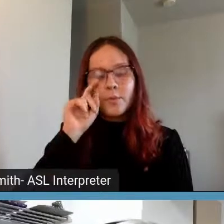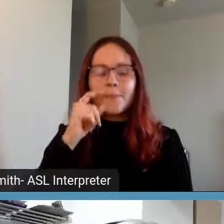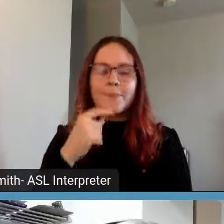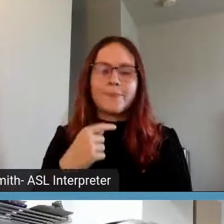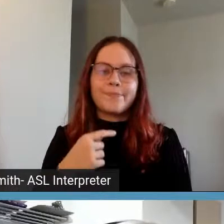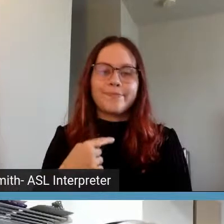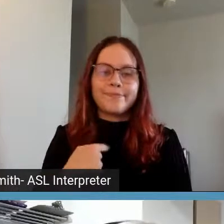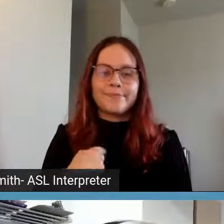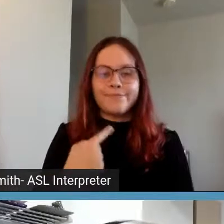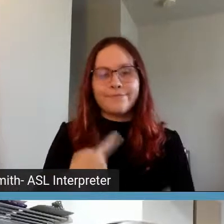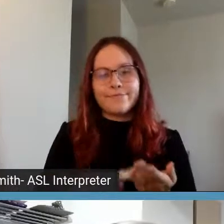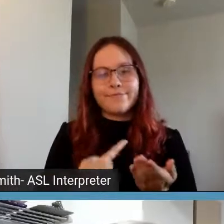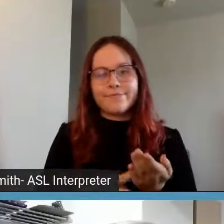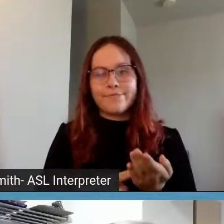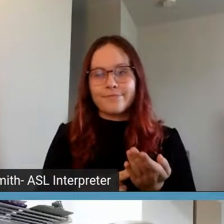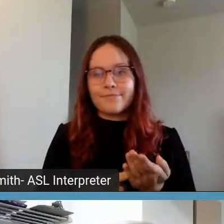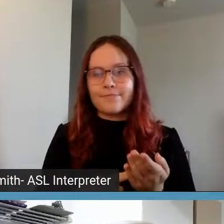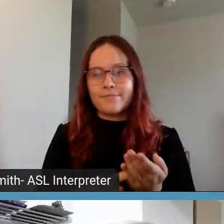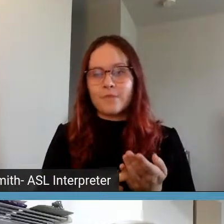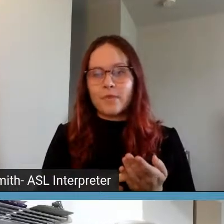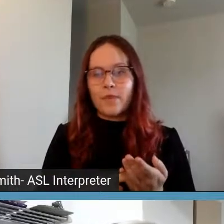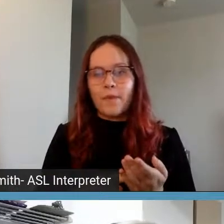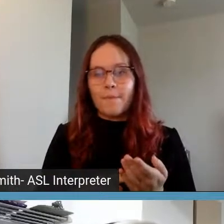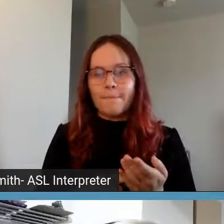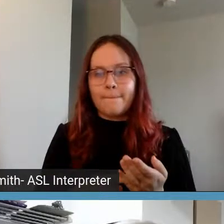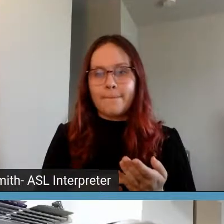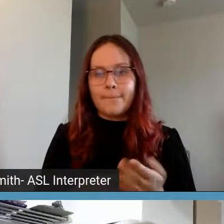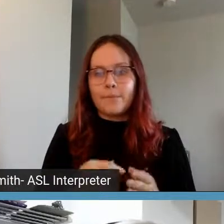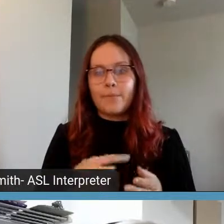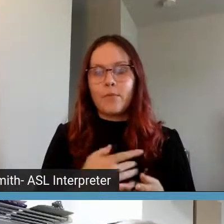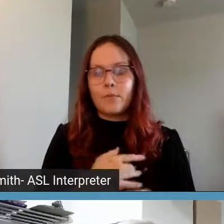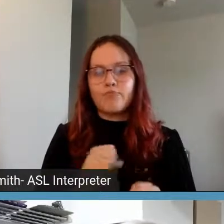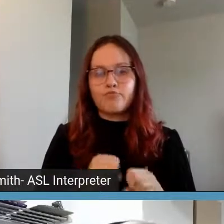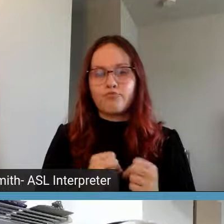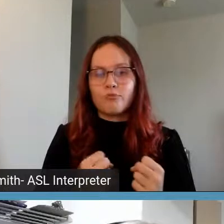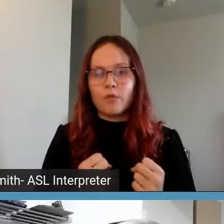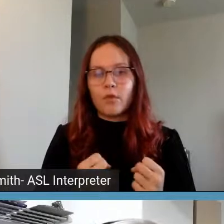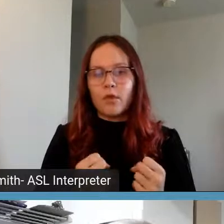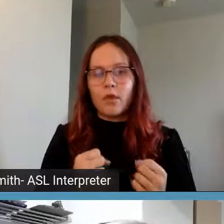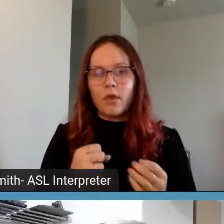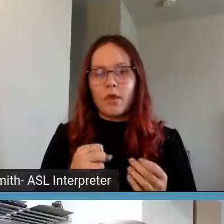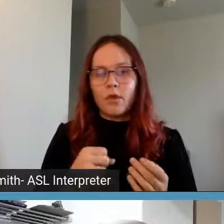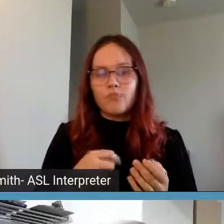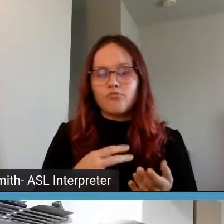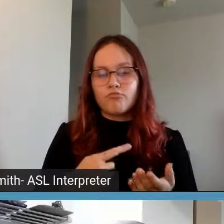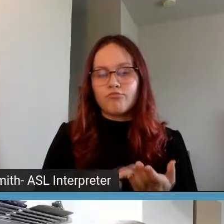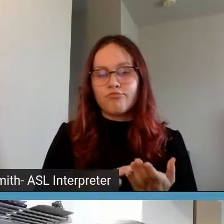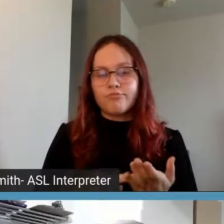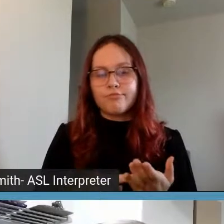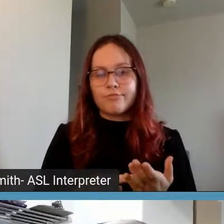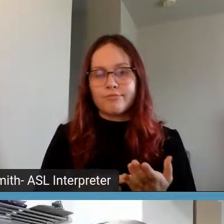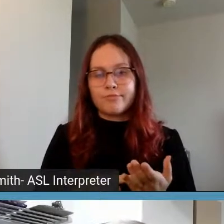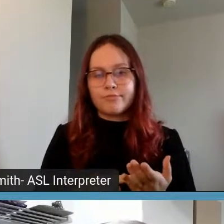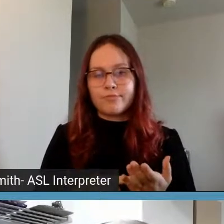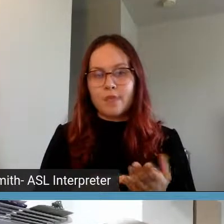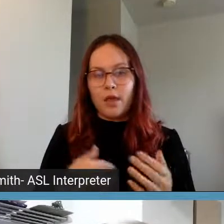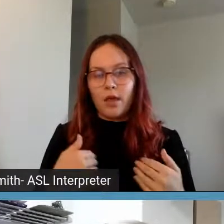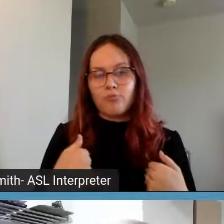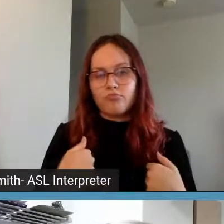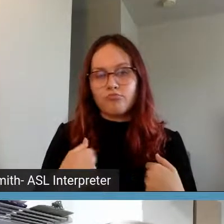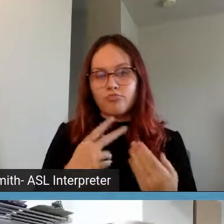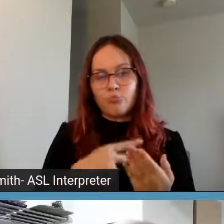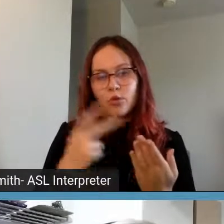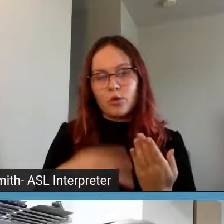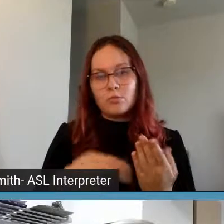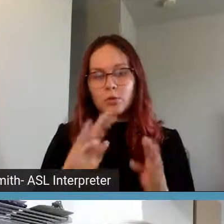ingrained quality of making do and being sort of out in the community and putting on our programs, even if we